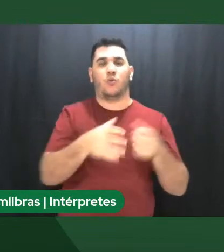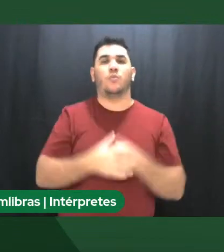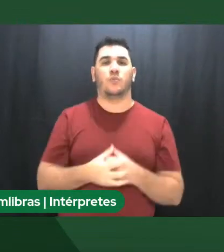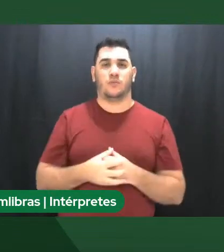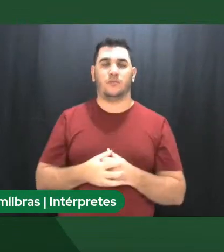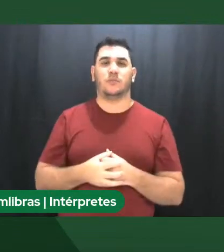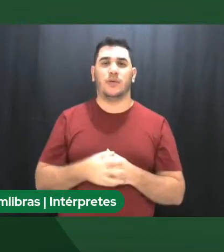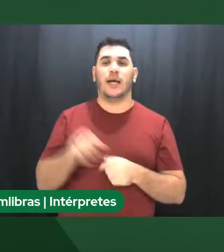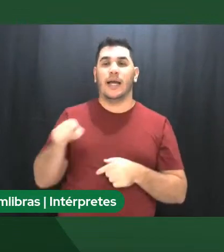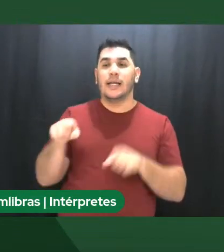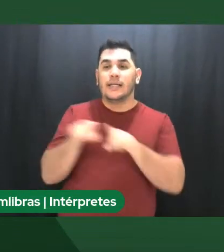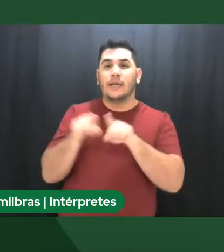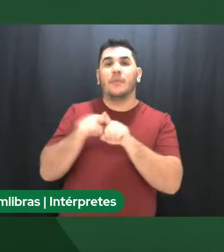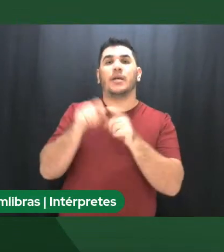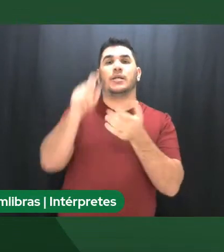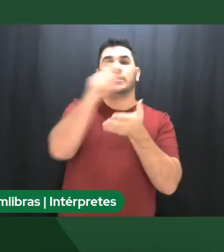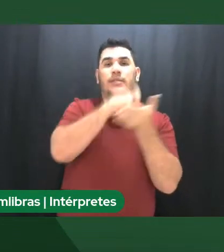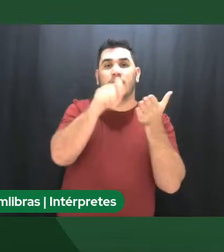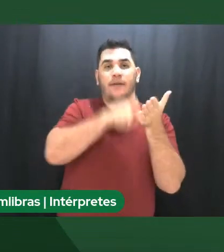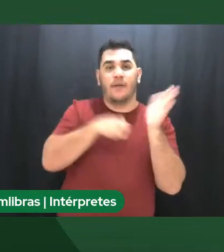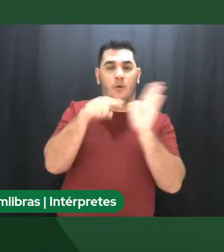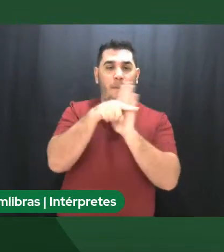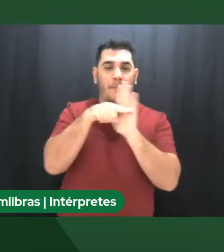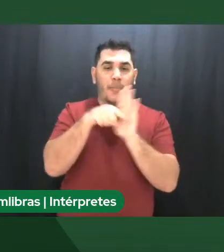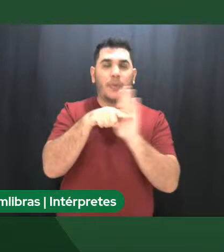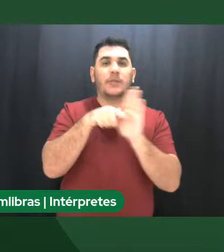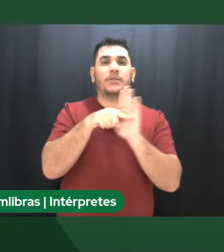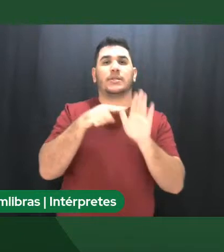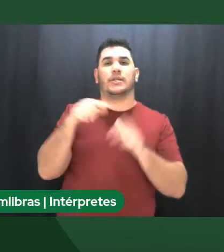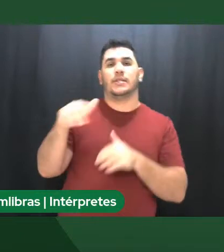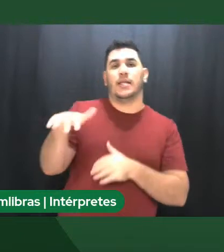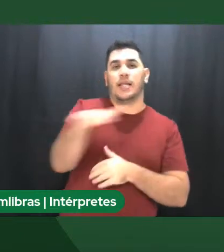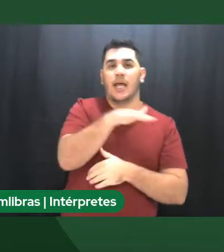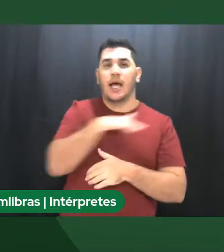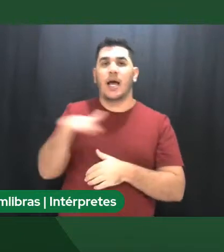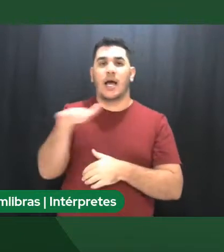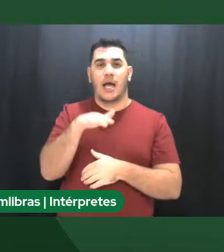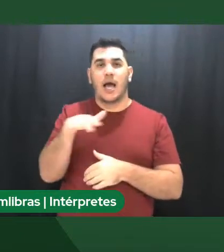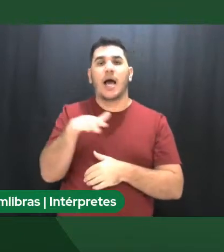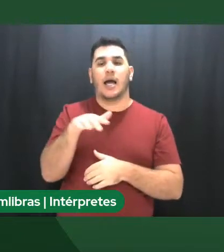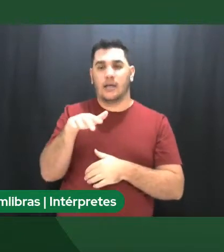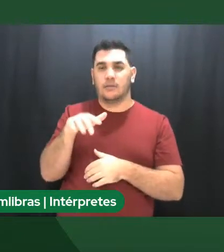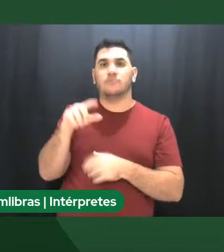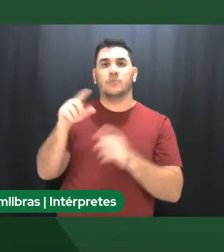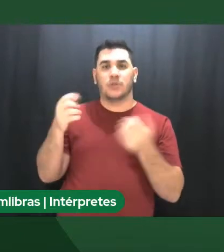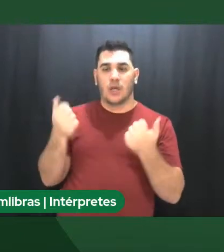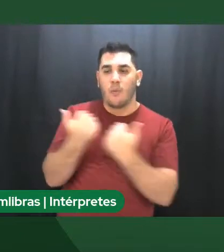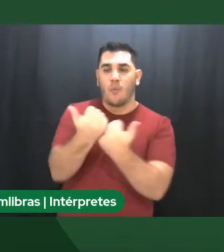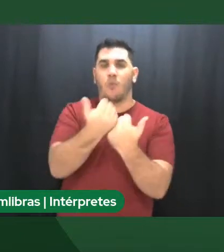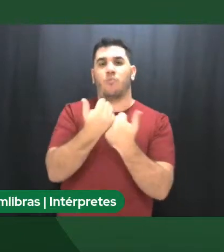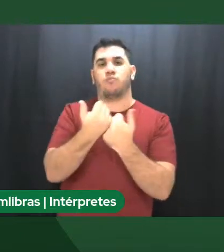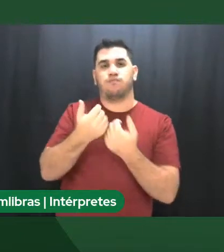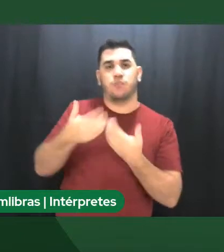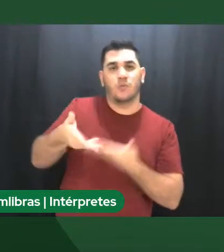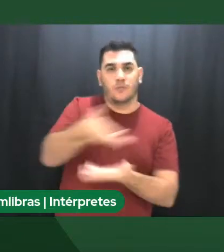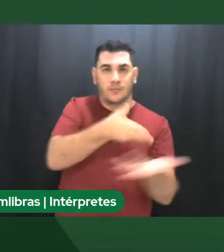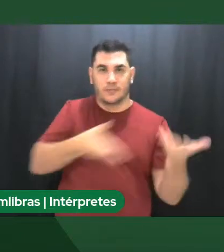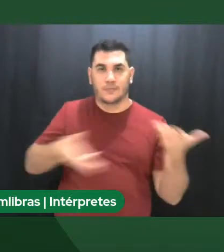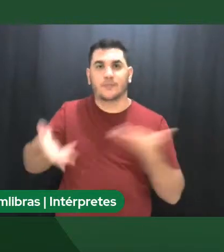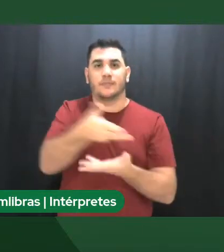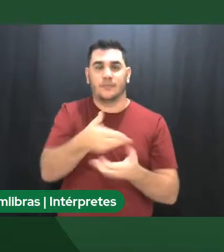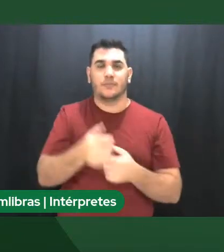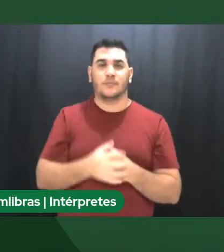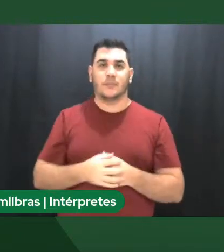Research, Achieving Breakthrough Collaborations, and the related Rock the Research, your guidebook to